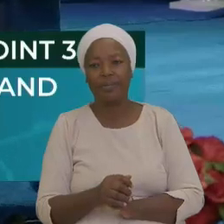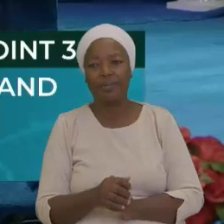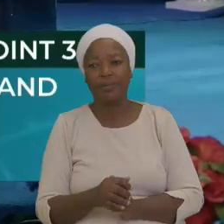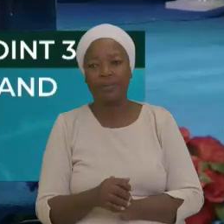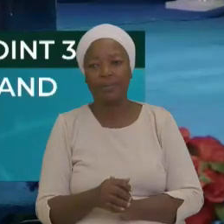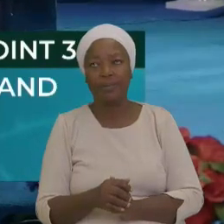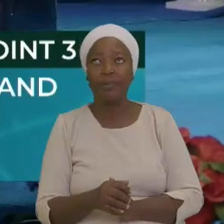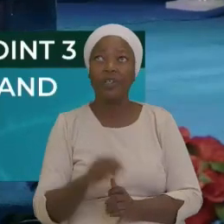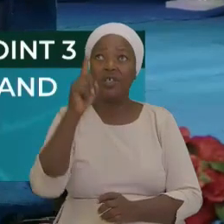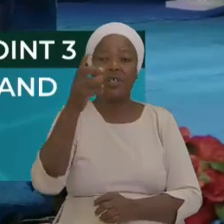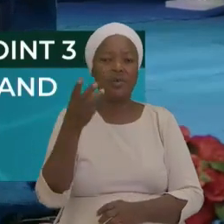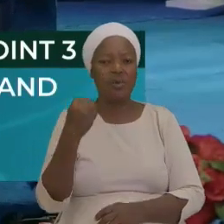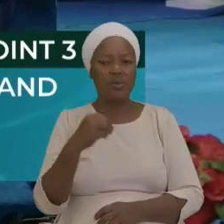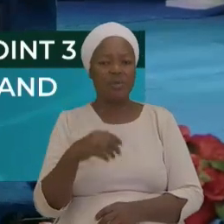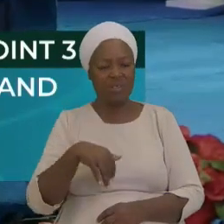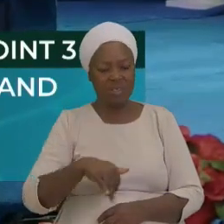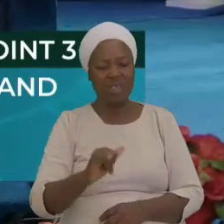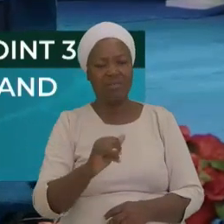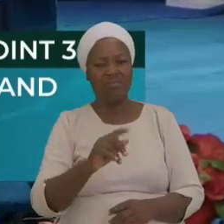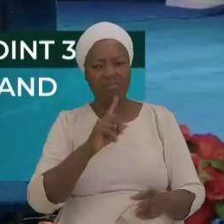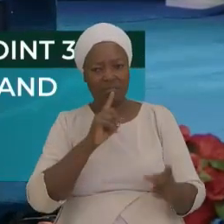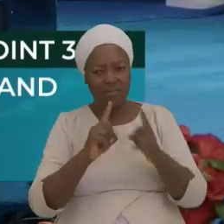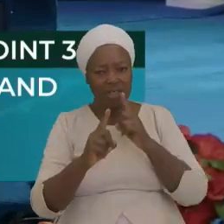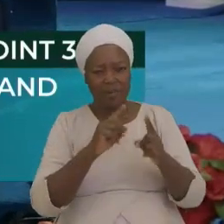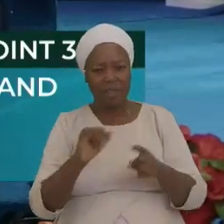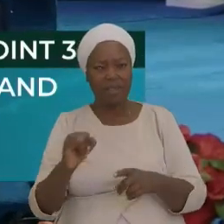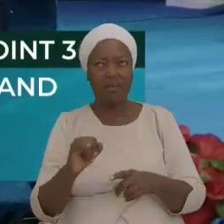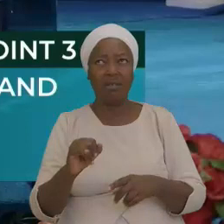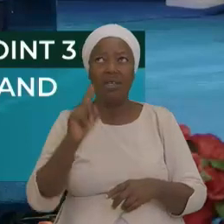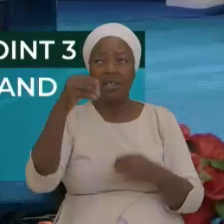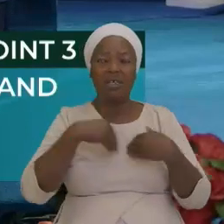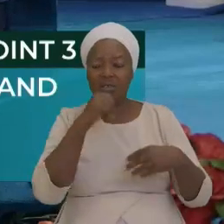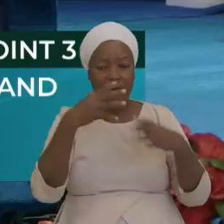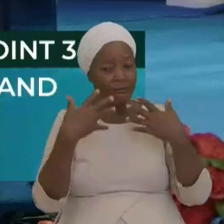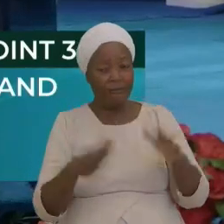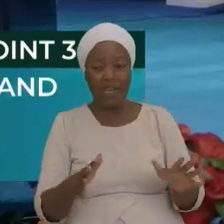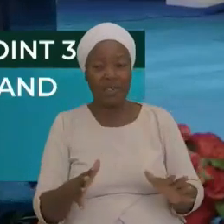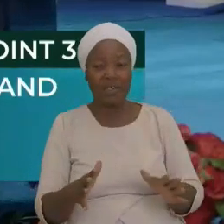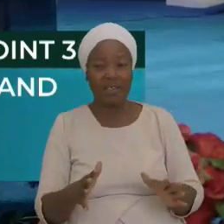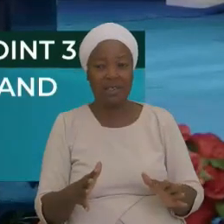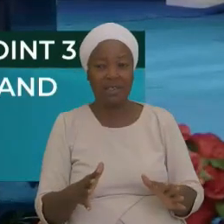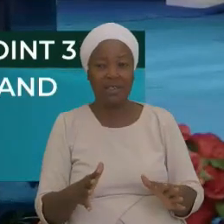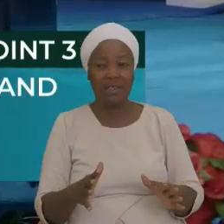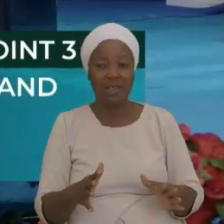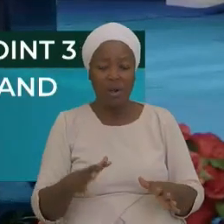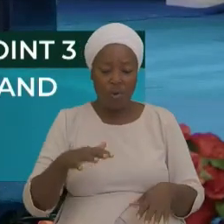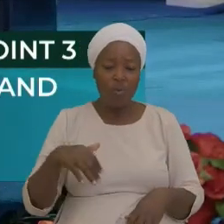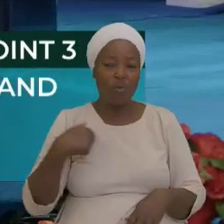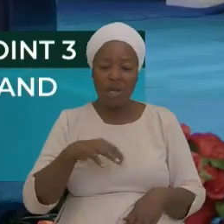He was still speaking. He had not landed. Was still in the